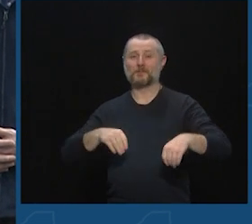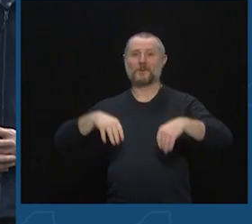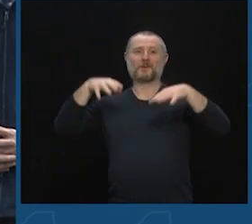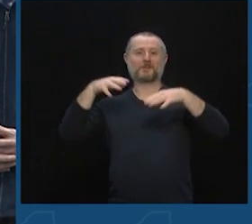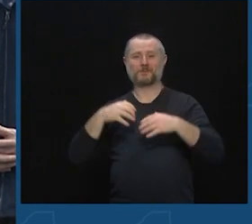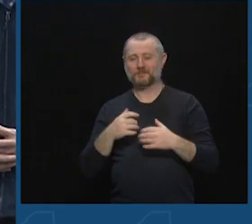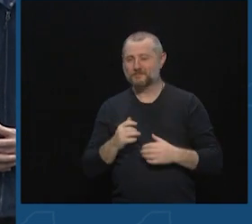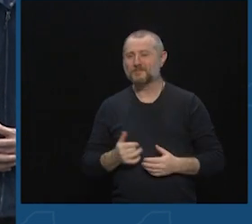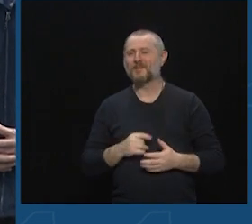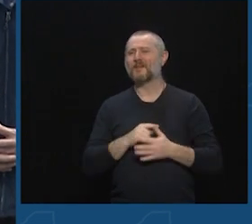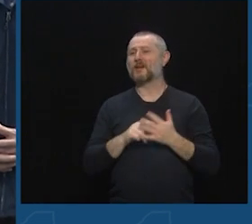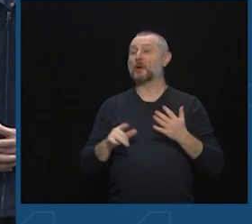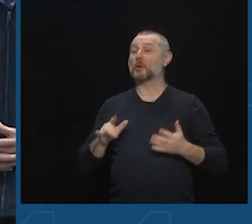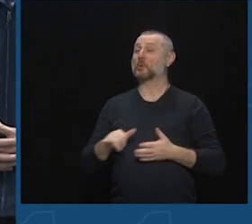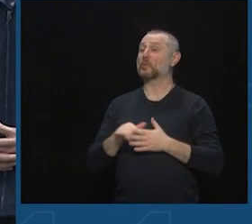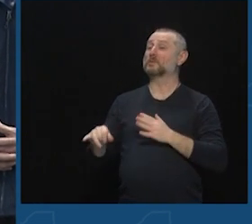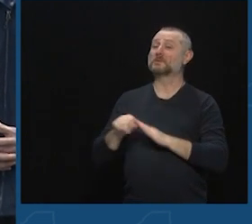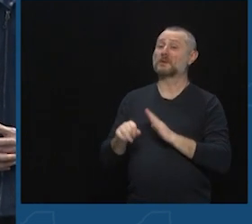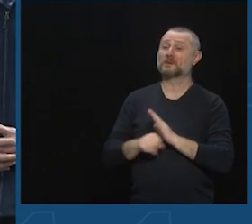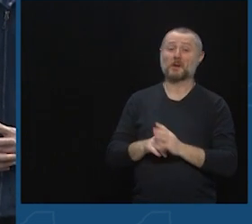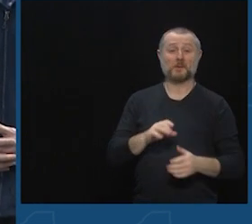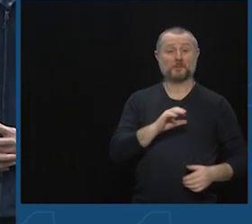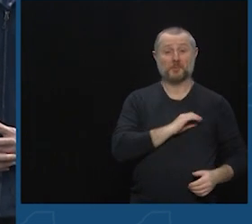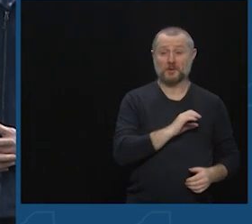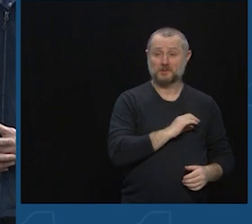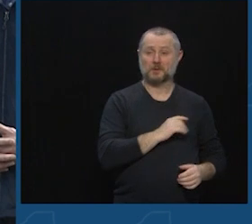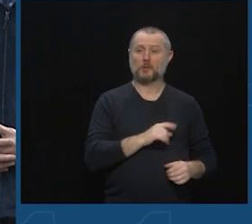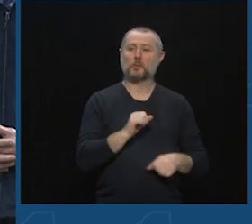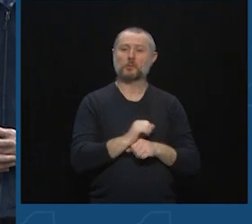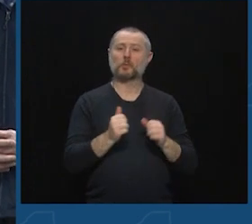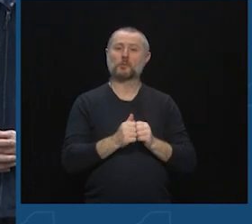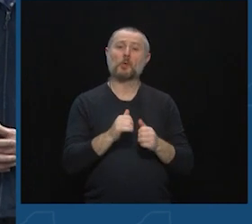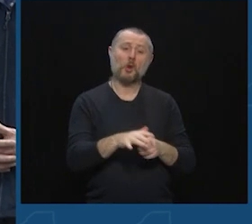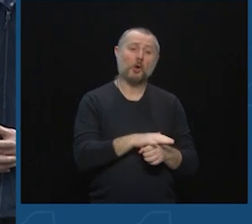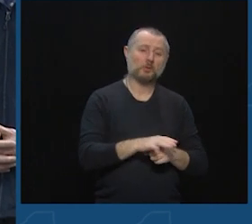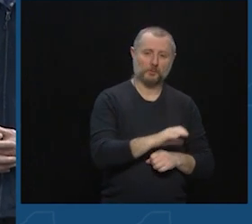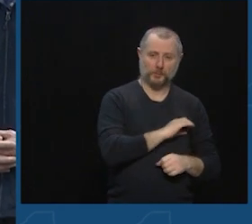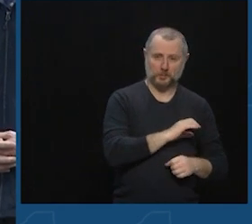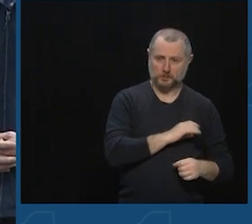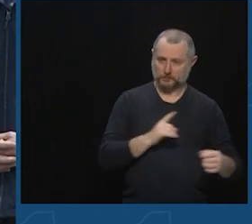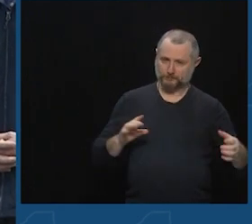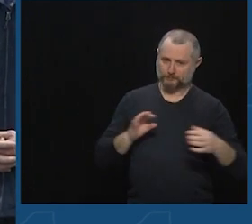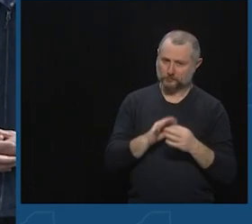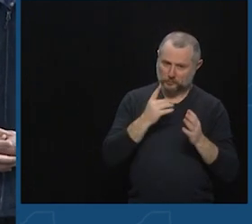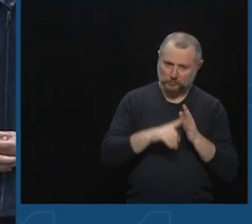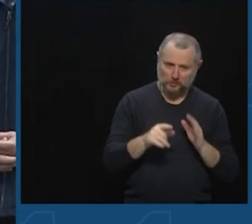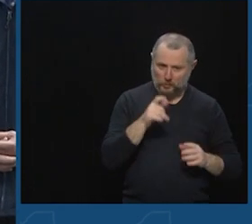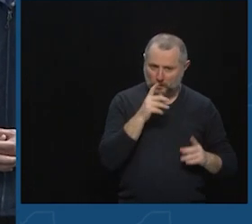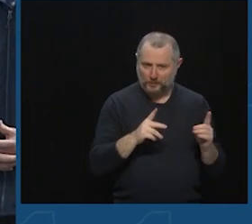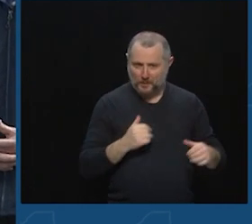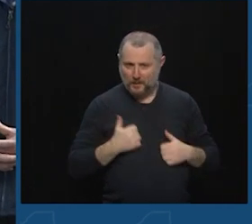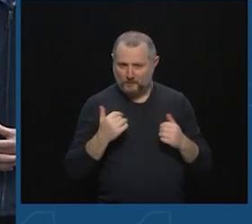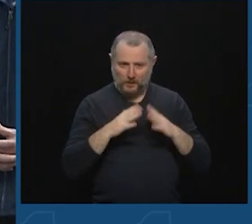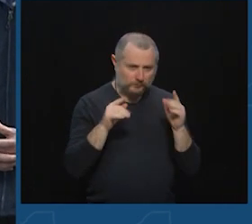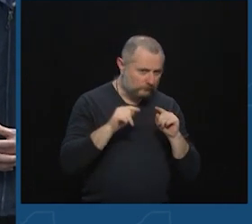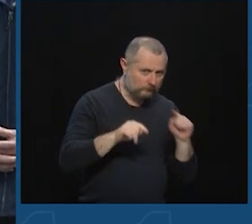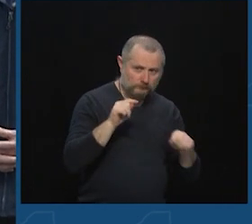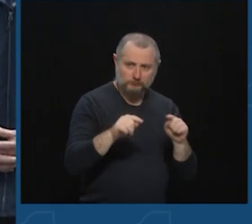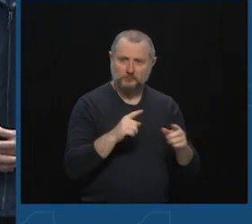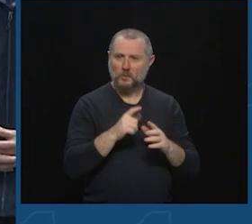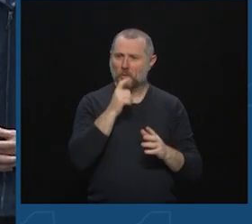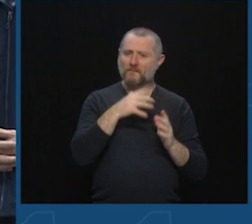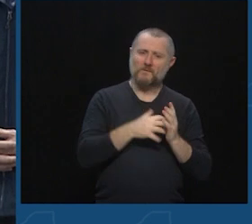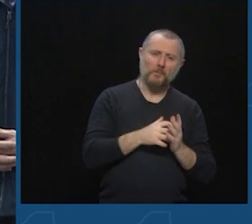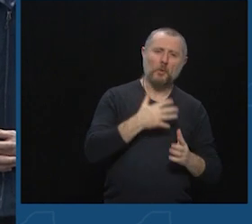with local law enforcement to perform wellness checks throughout the day yesterday and the prior day to make sure that our most vulnerable